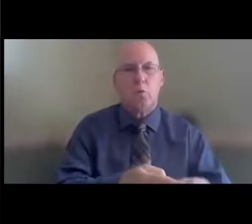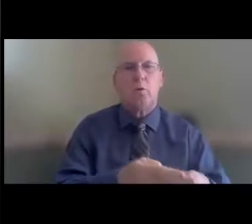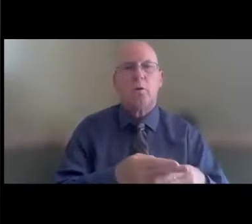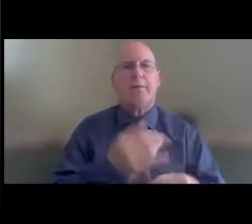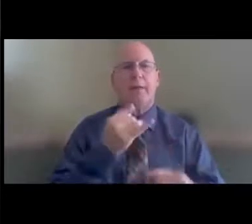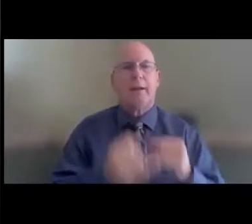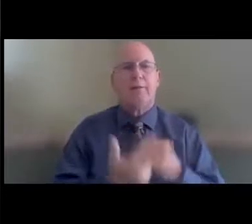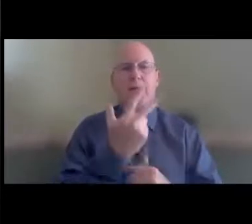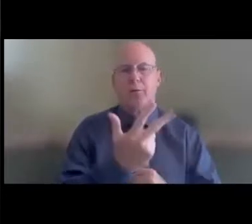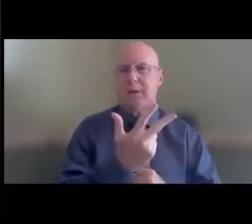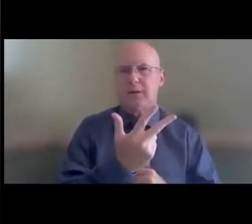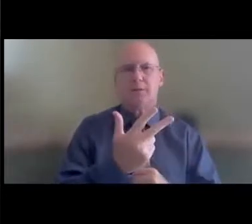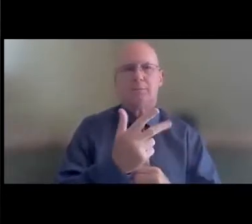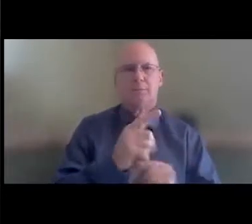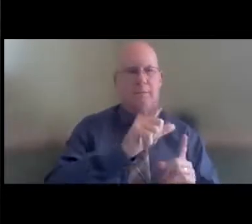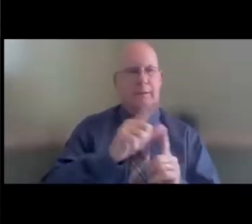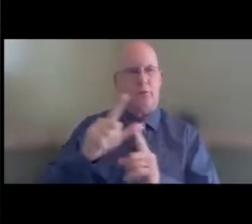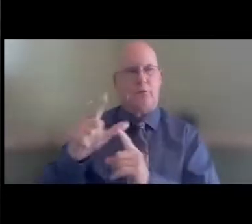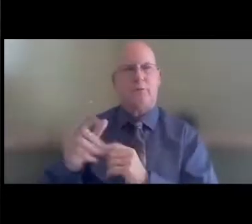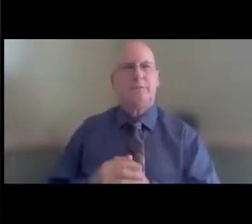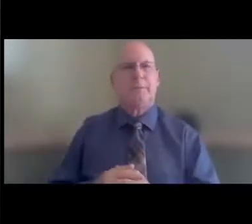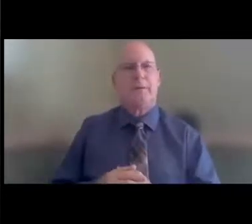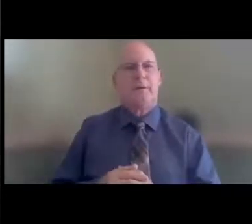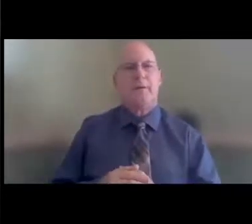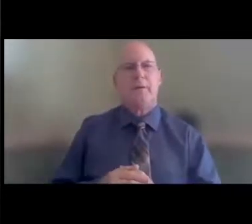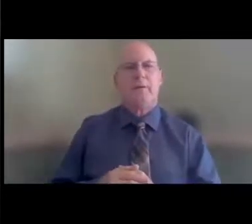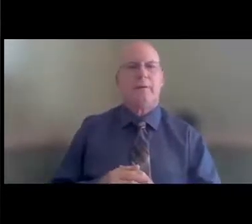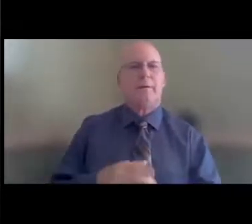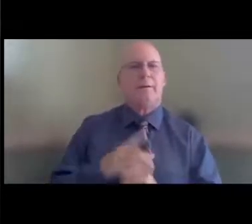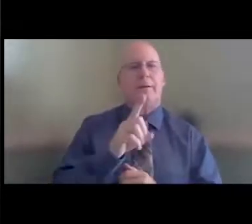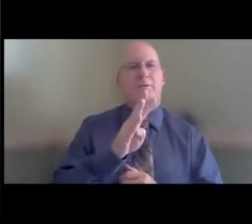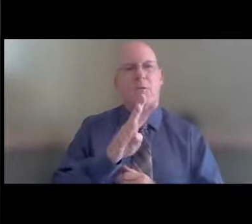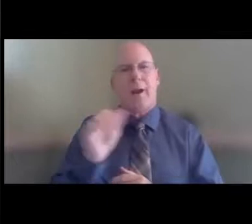3 digits of the federal law. Sometimes they're called a D4A